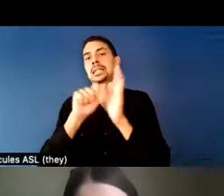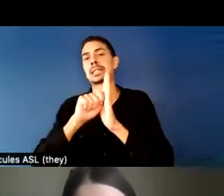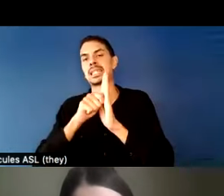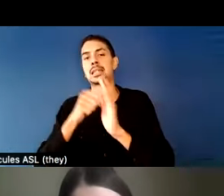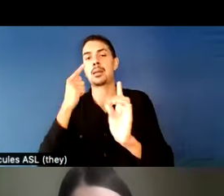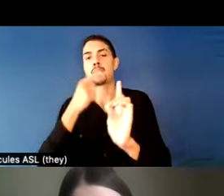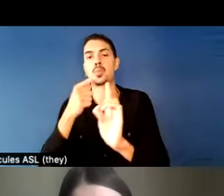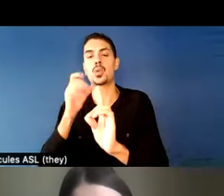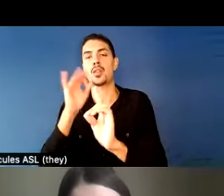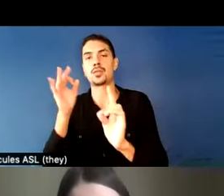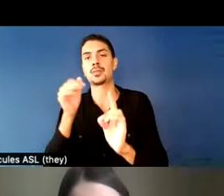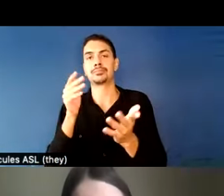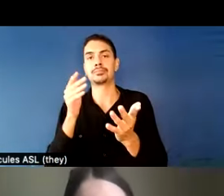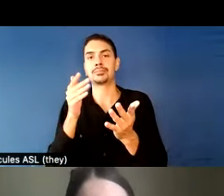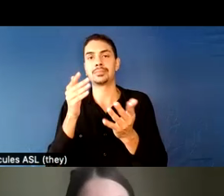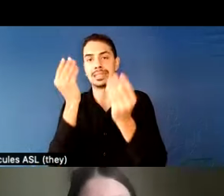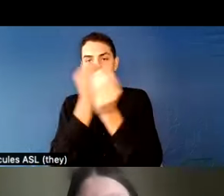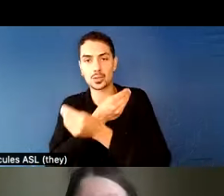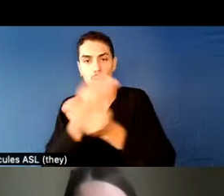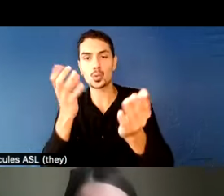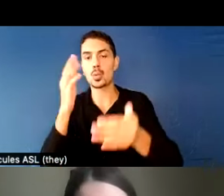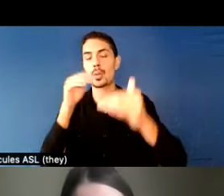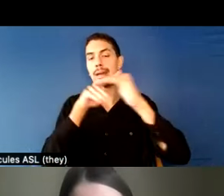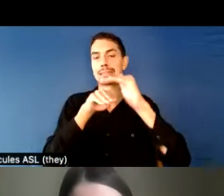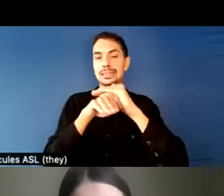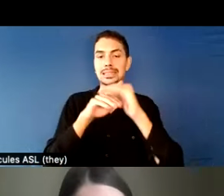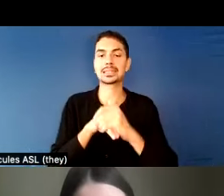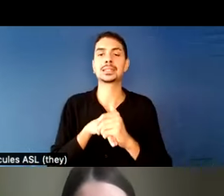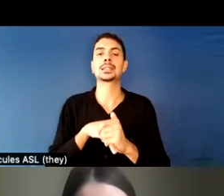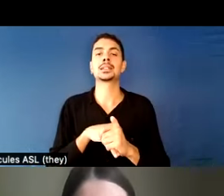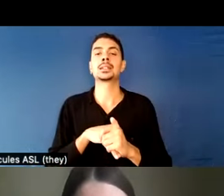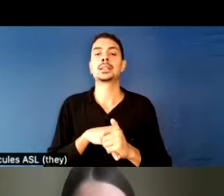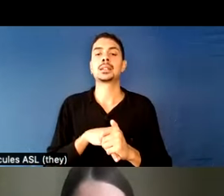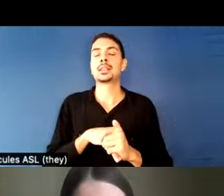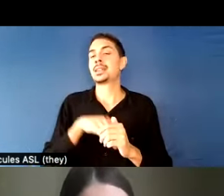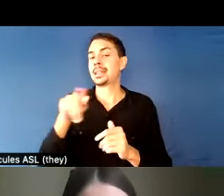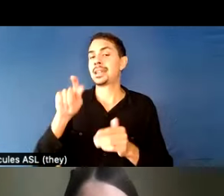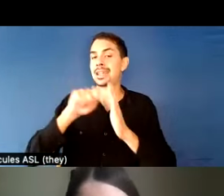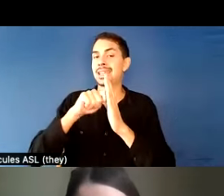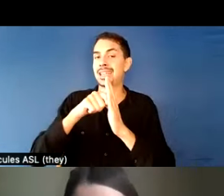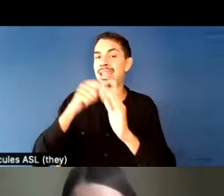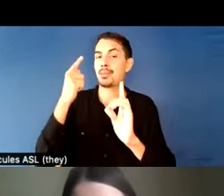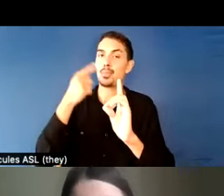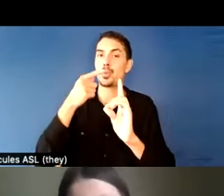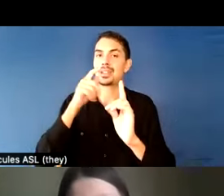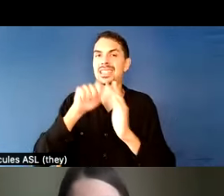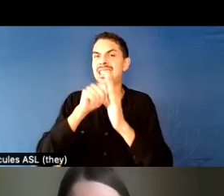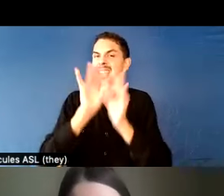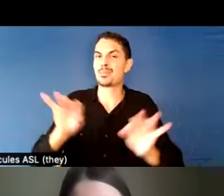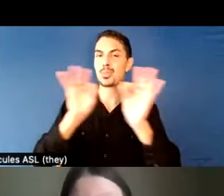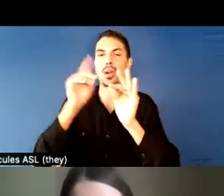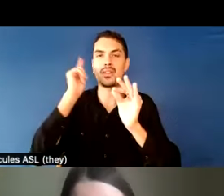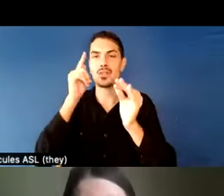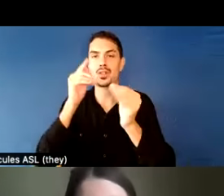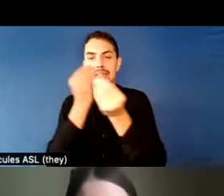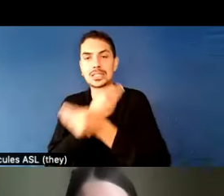tell about a sexual assault? So whoever those key points of disclosure are should maybe be at the table, maybe not all the time, but they should be